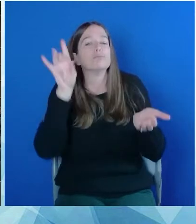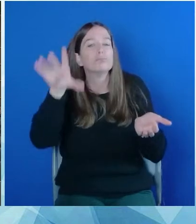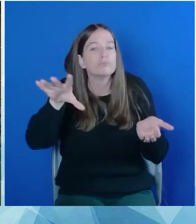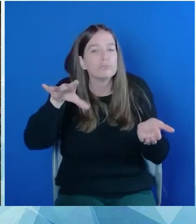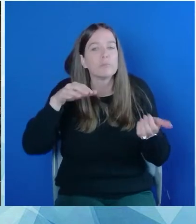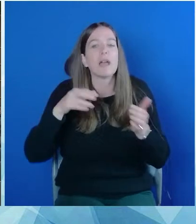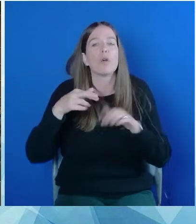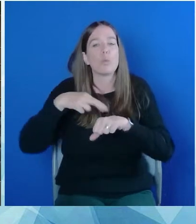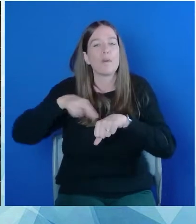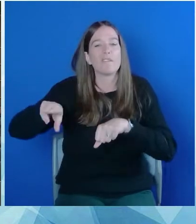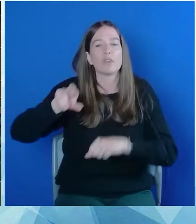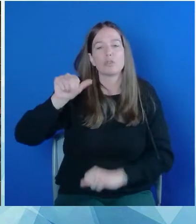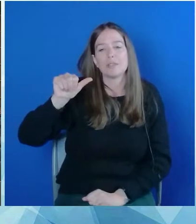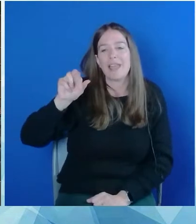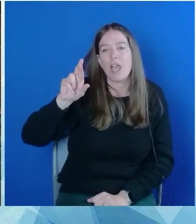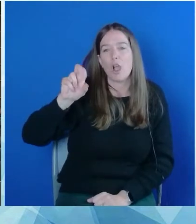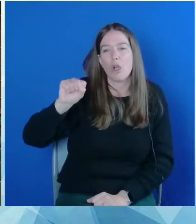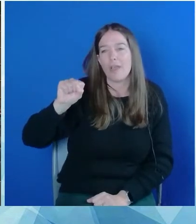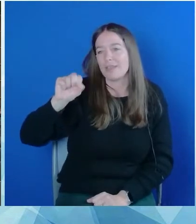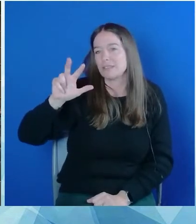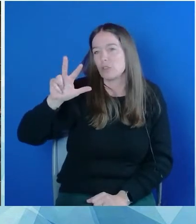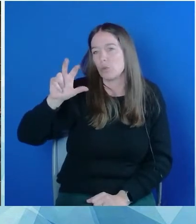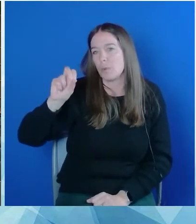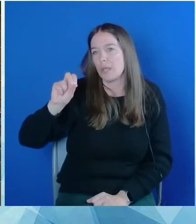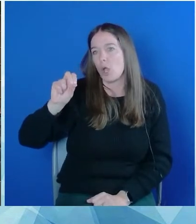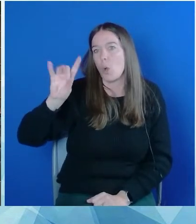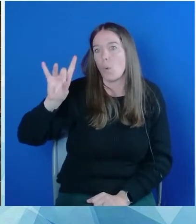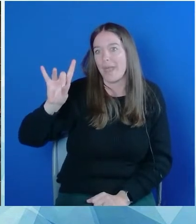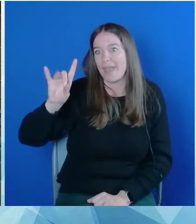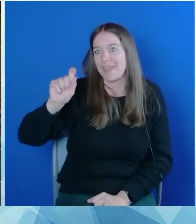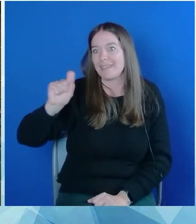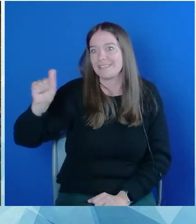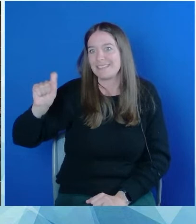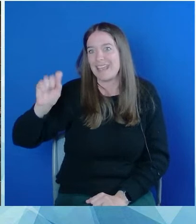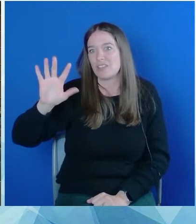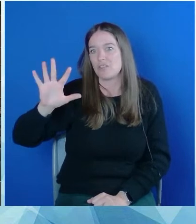ARS 38-501 through 510.